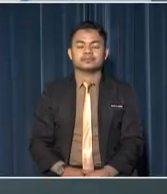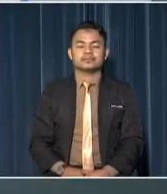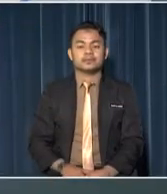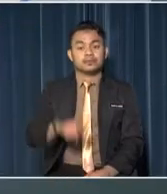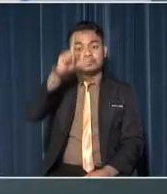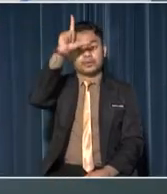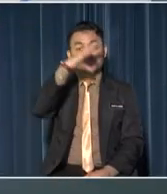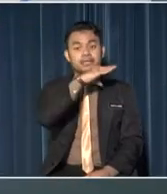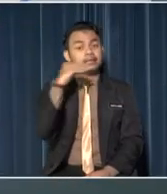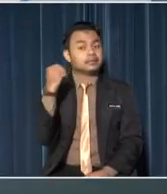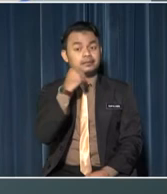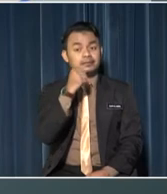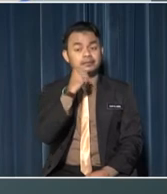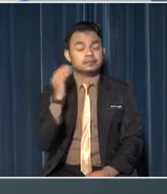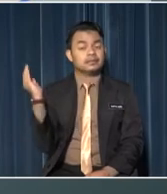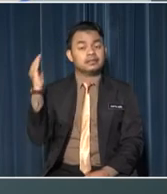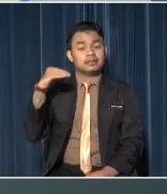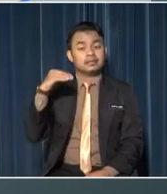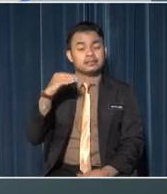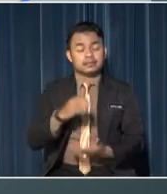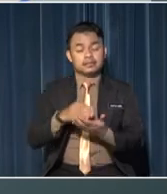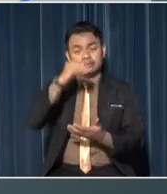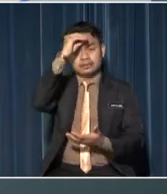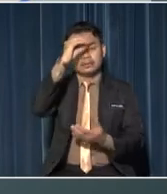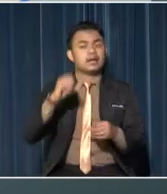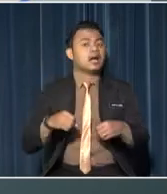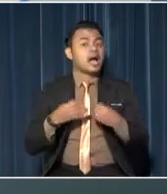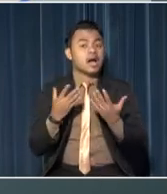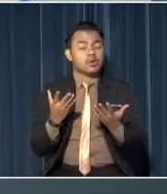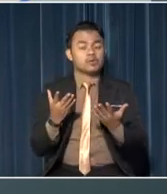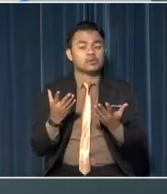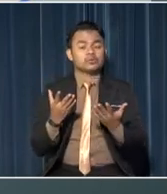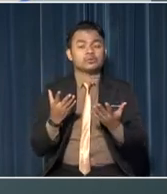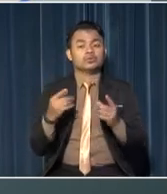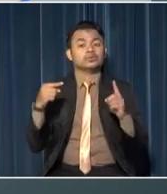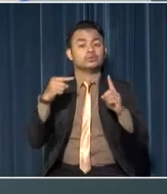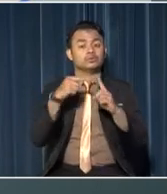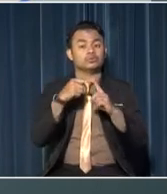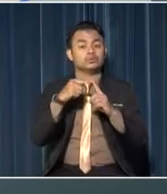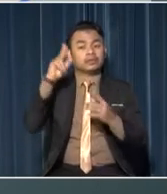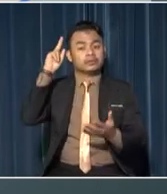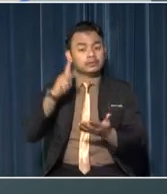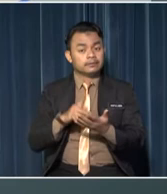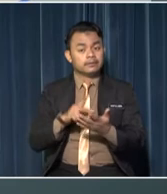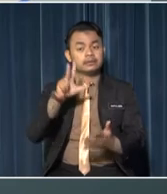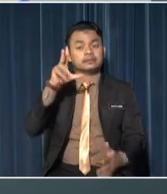Boys and girls, let's learn how to identify 3D shapes.